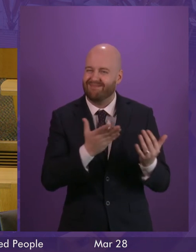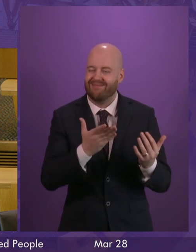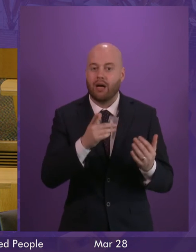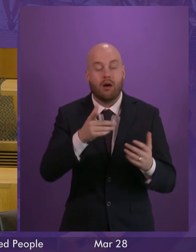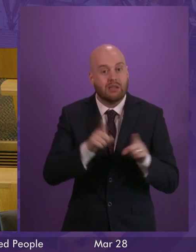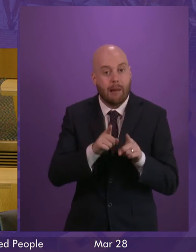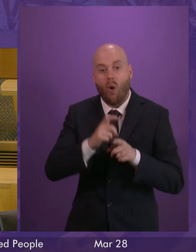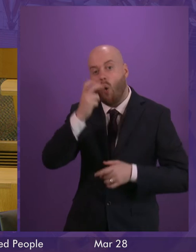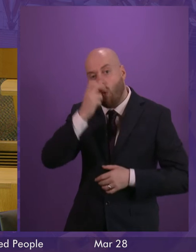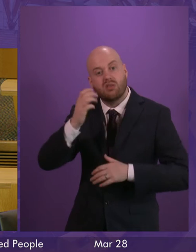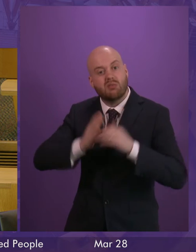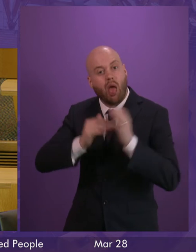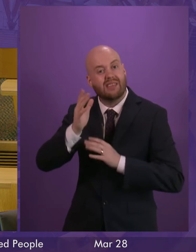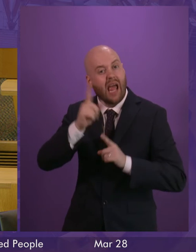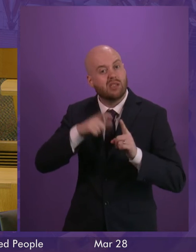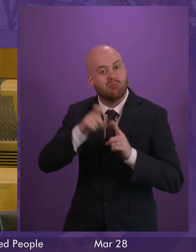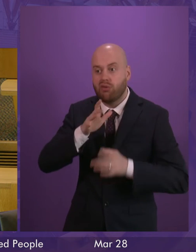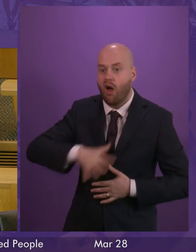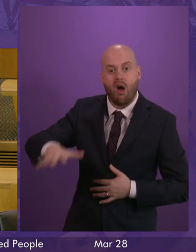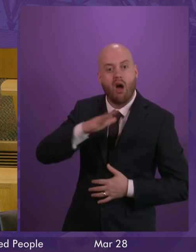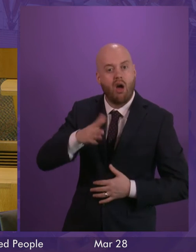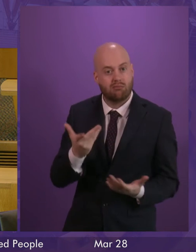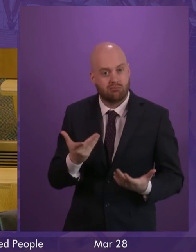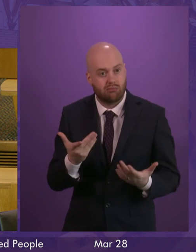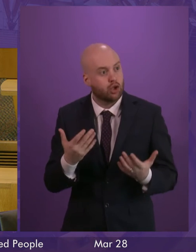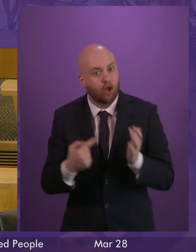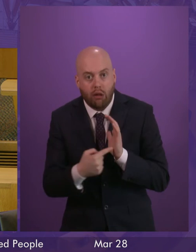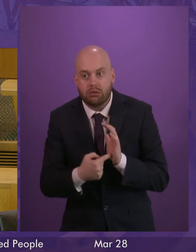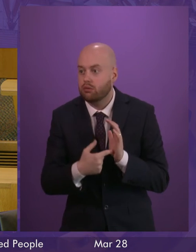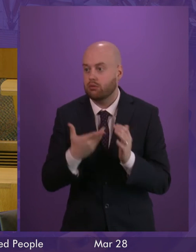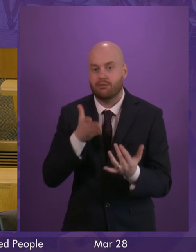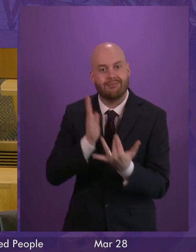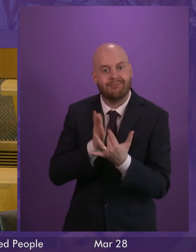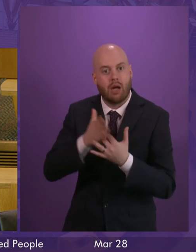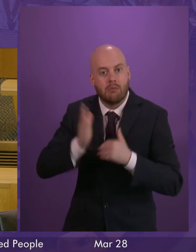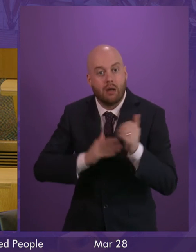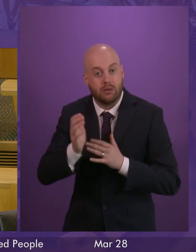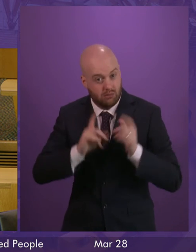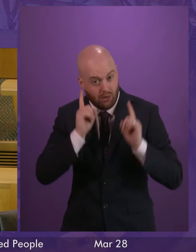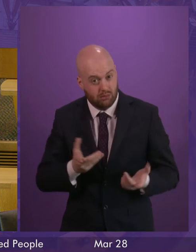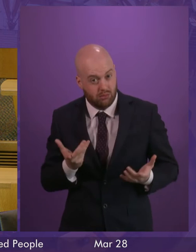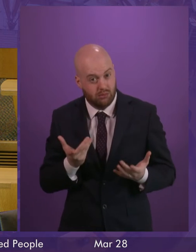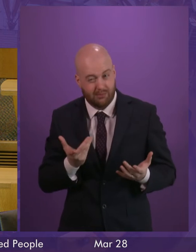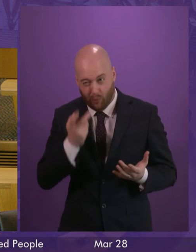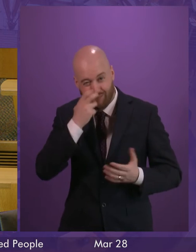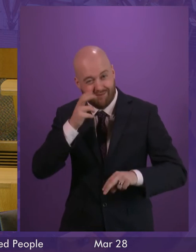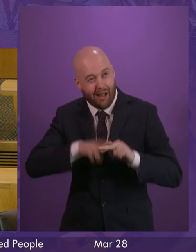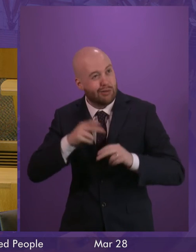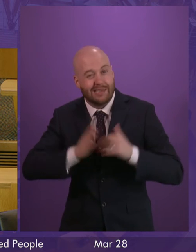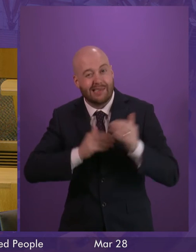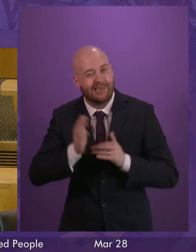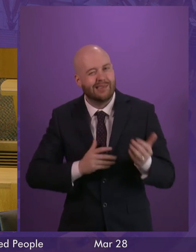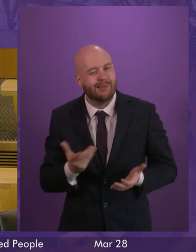accessible buildings, and our absence of a false strategy, which I have talked about several times in this chamber. All of these